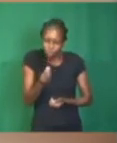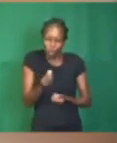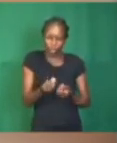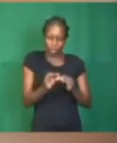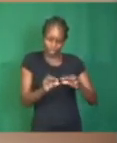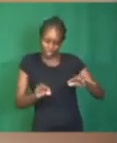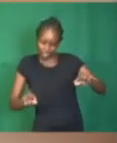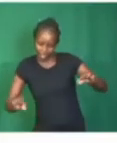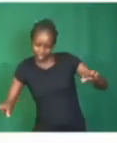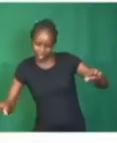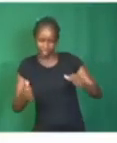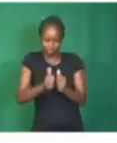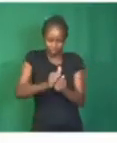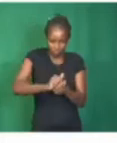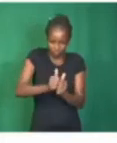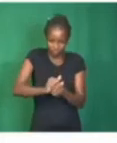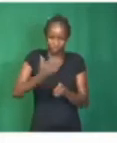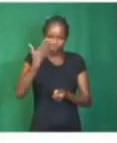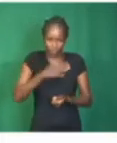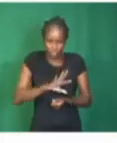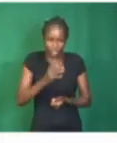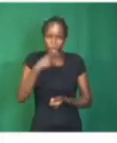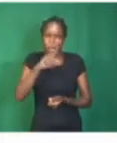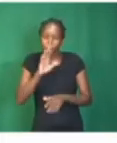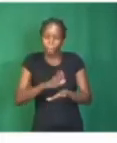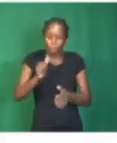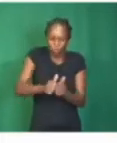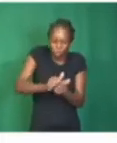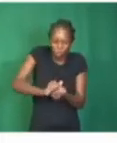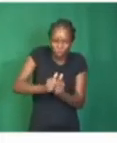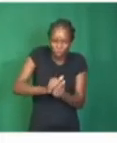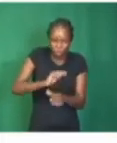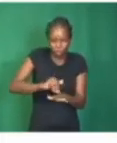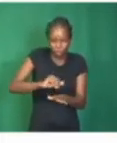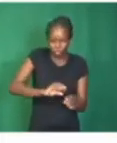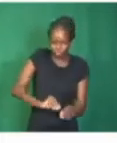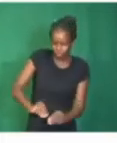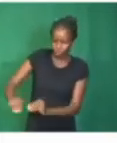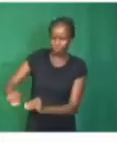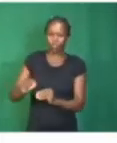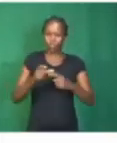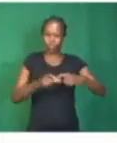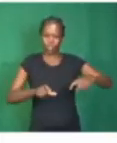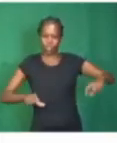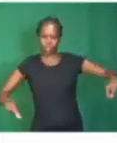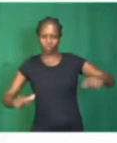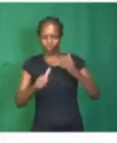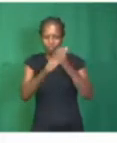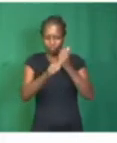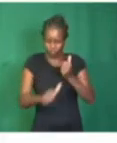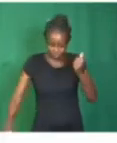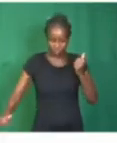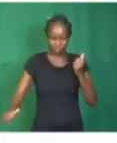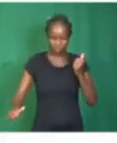move on to the larger intestine as undigested food called a feces or